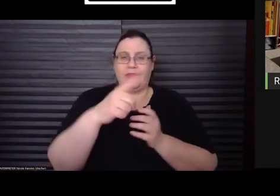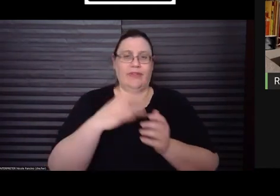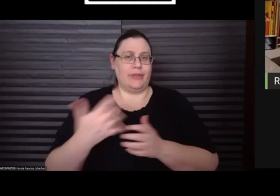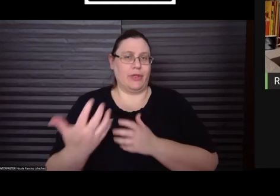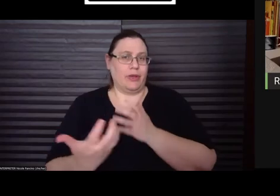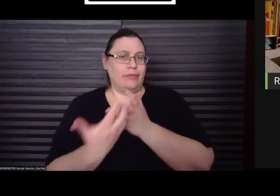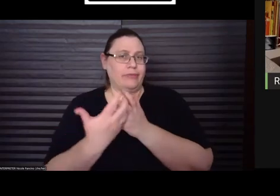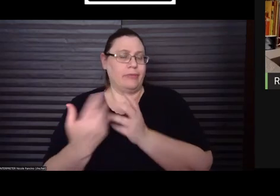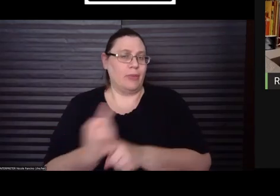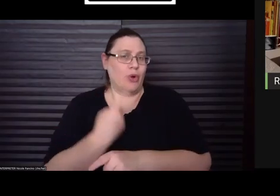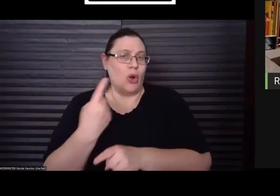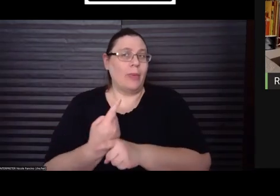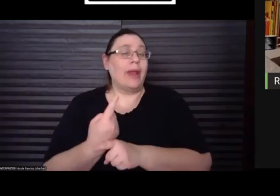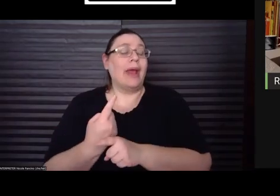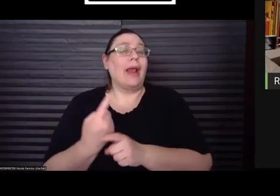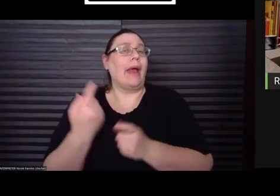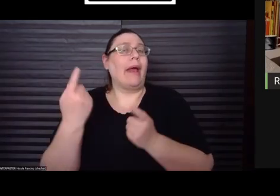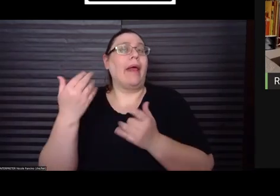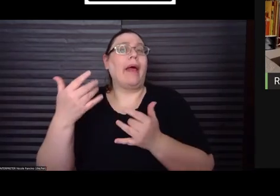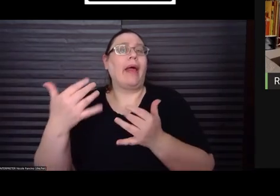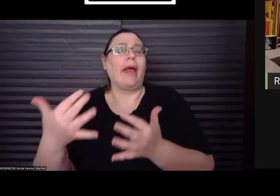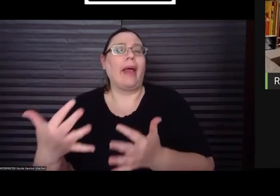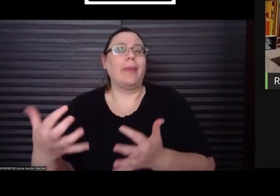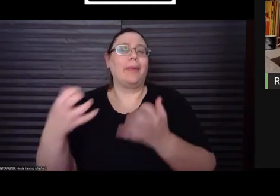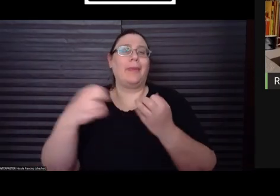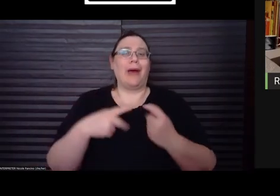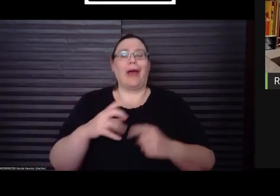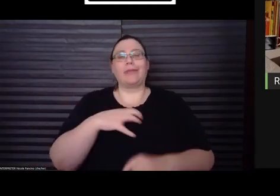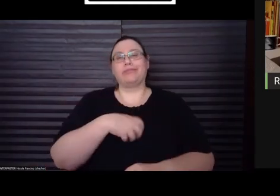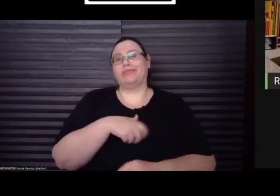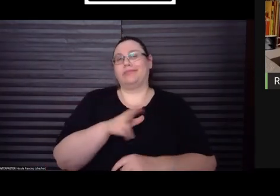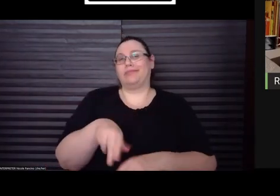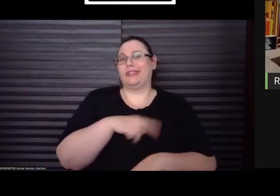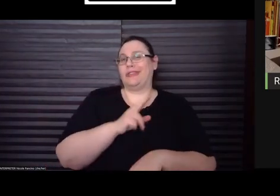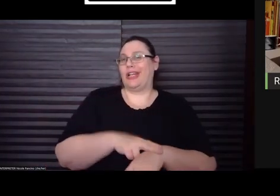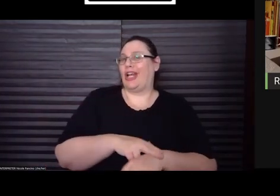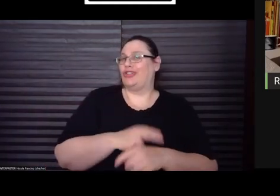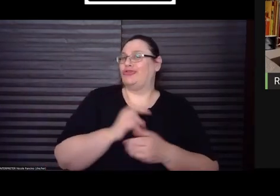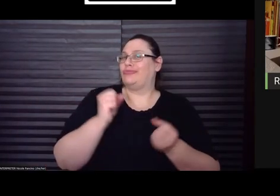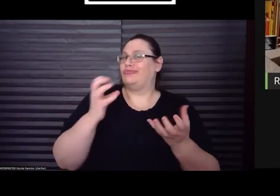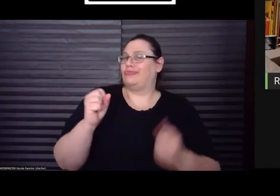of falls back into her more natural voice.